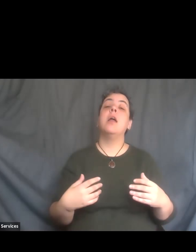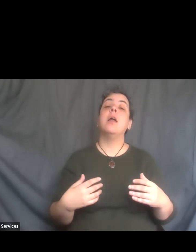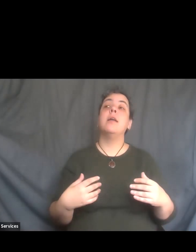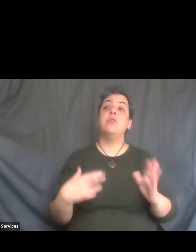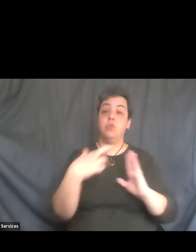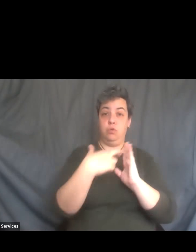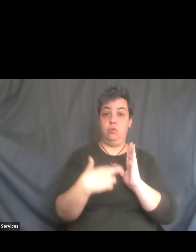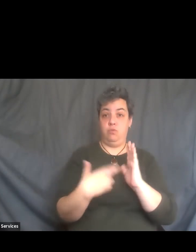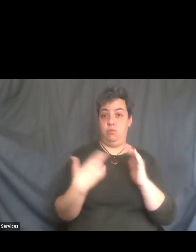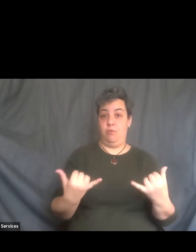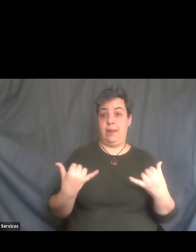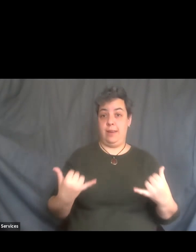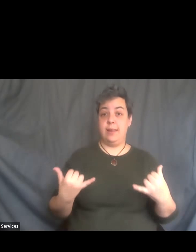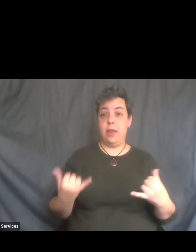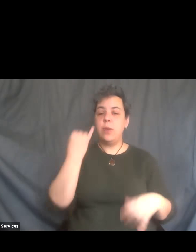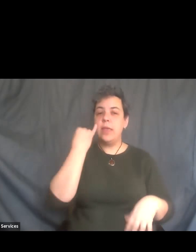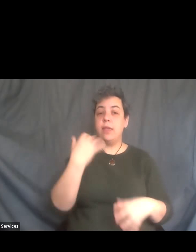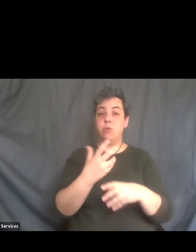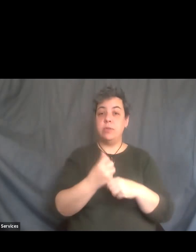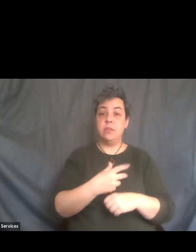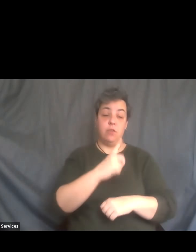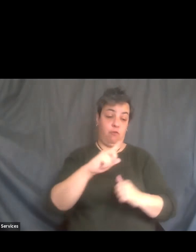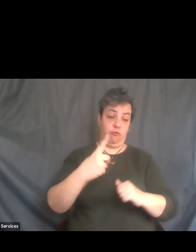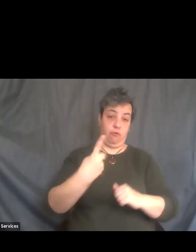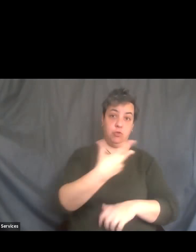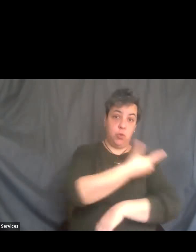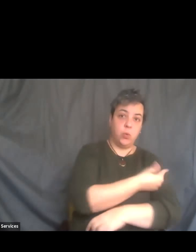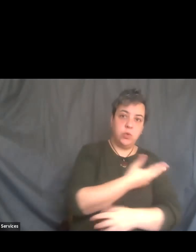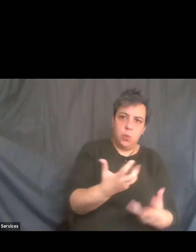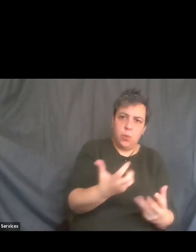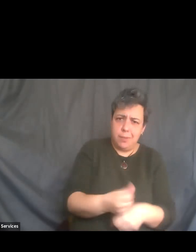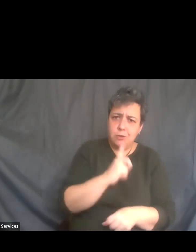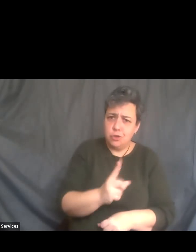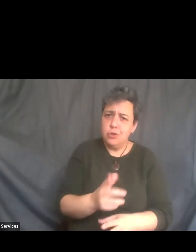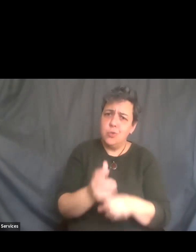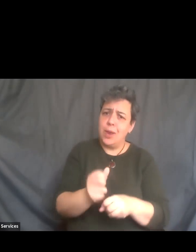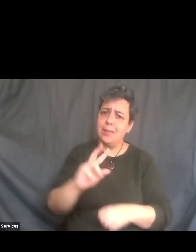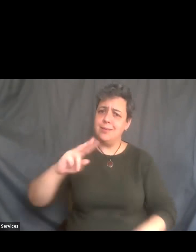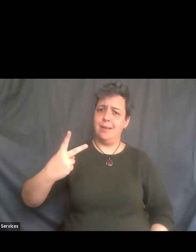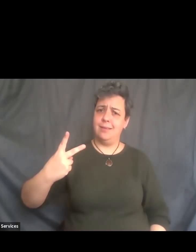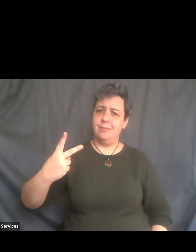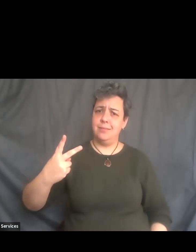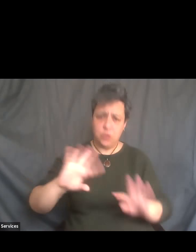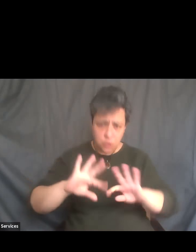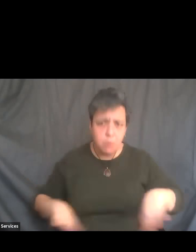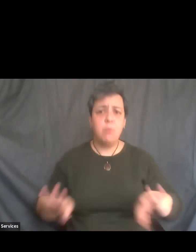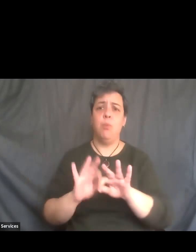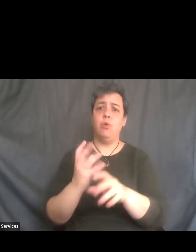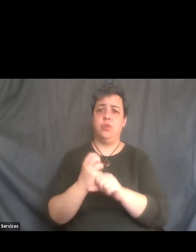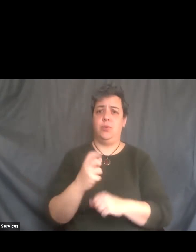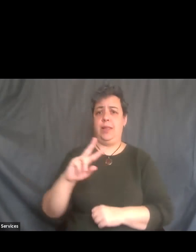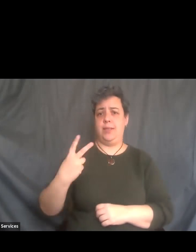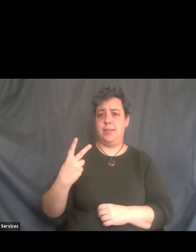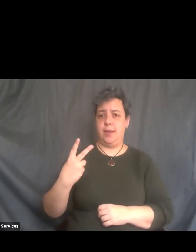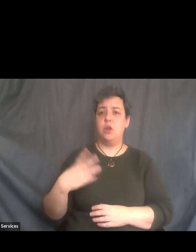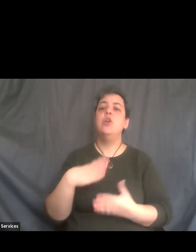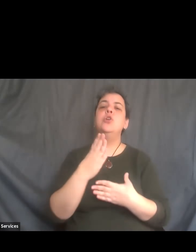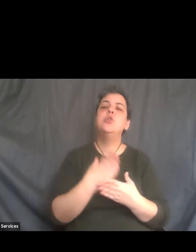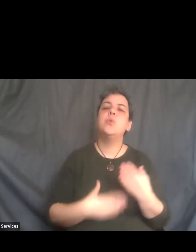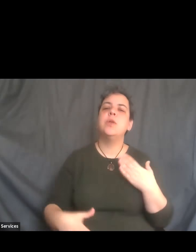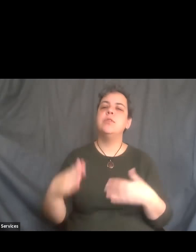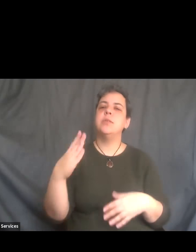sure that you get your second dose as well. So there are there is some preference for second